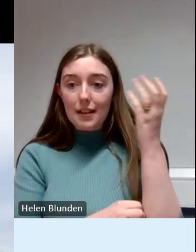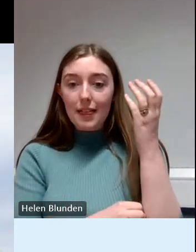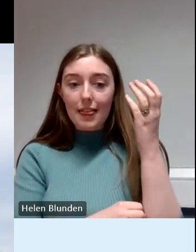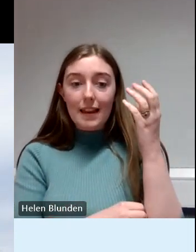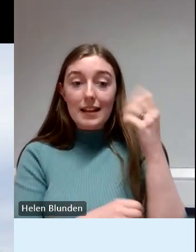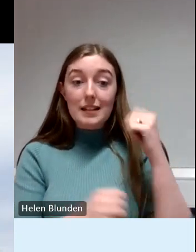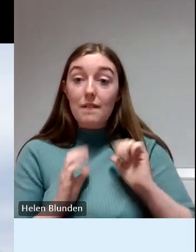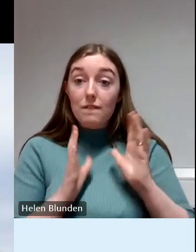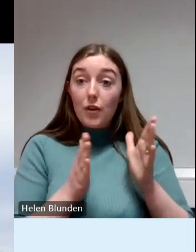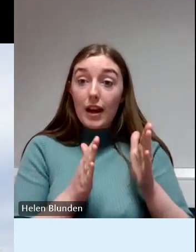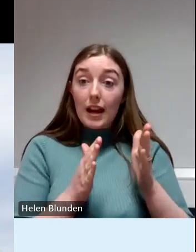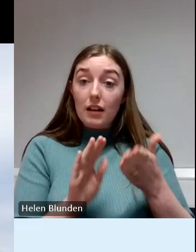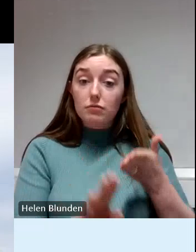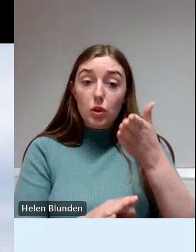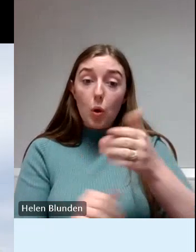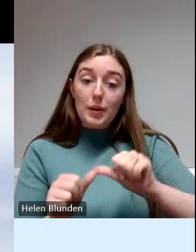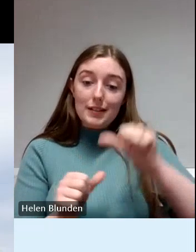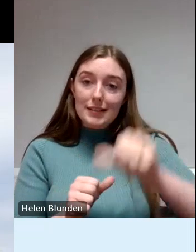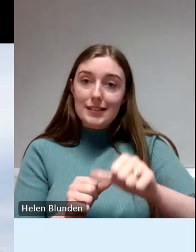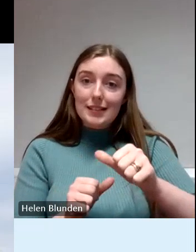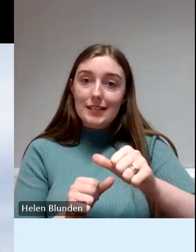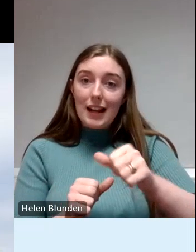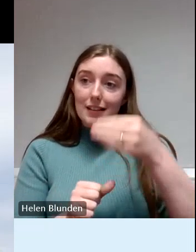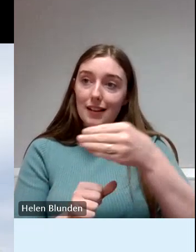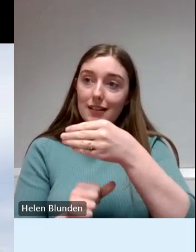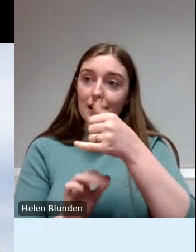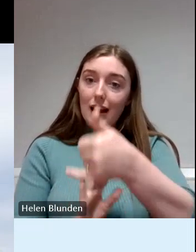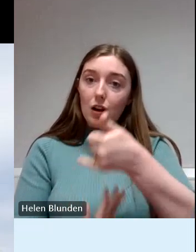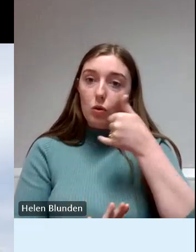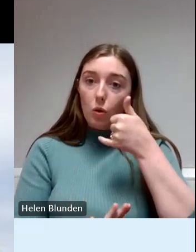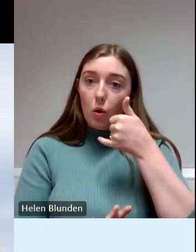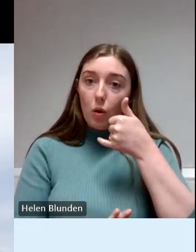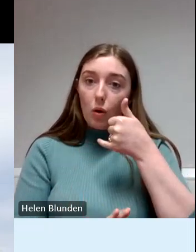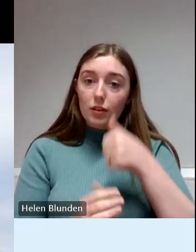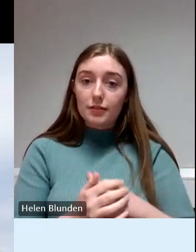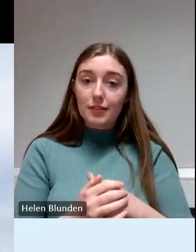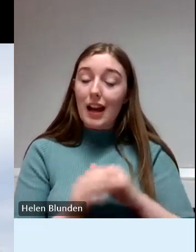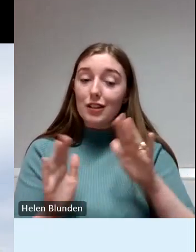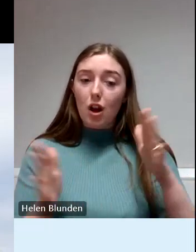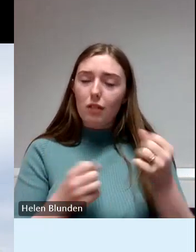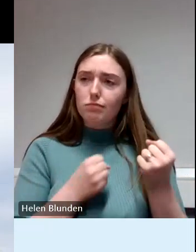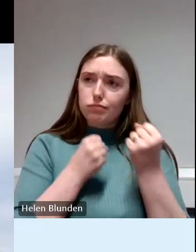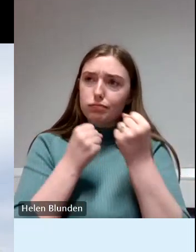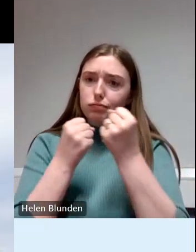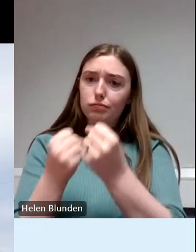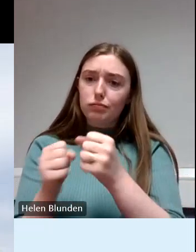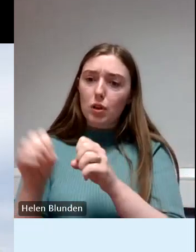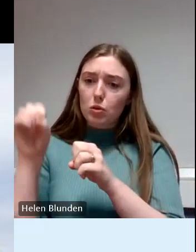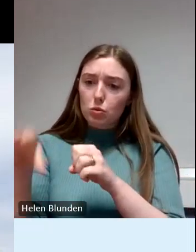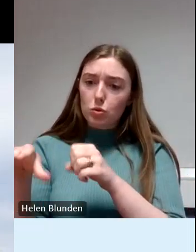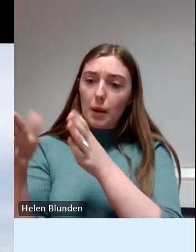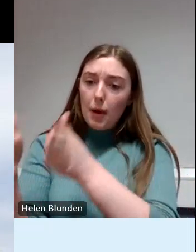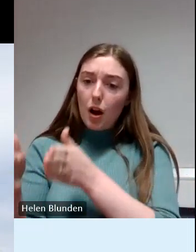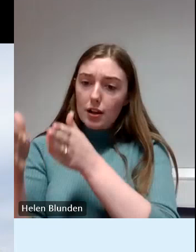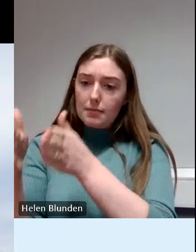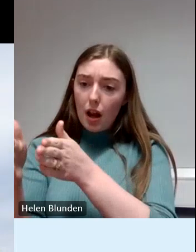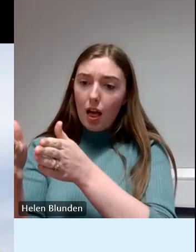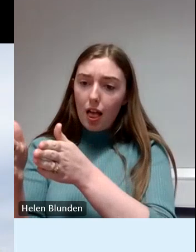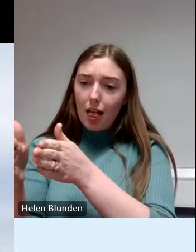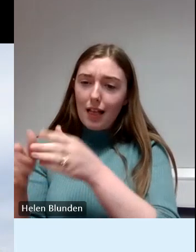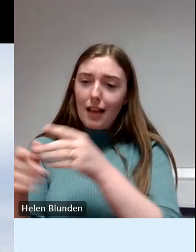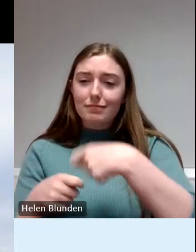call rather than conveying the patient to hospital. So in that sense, it's a win for the patient and their family,